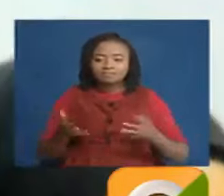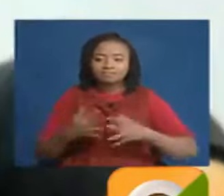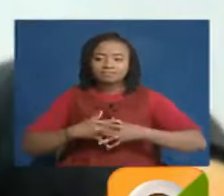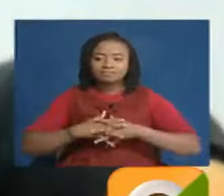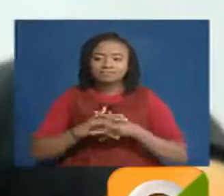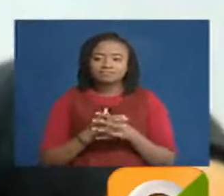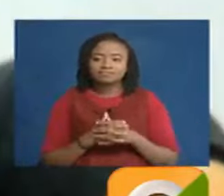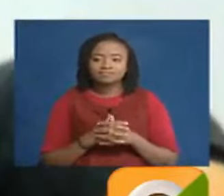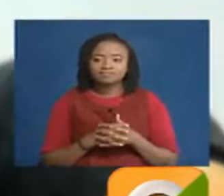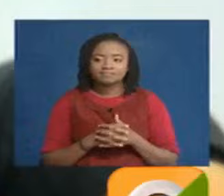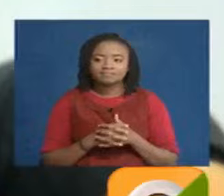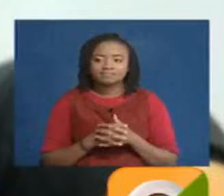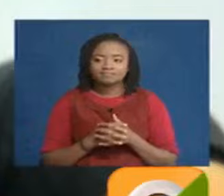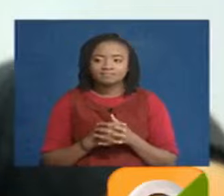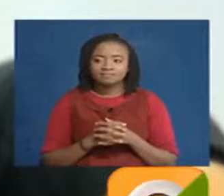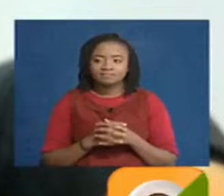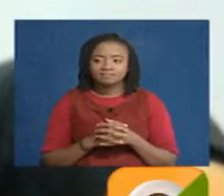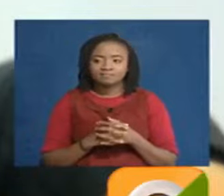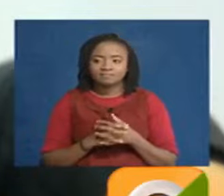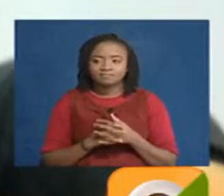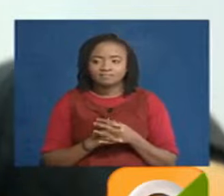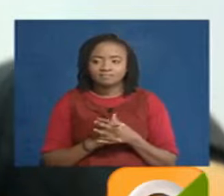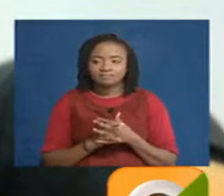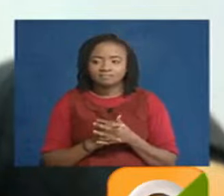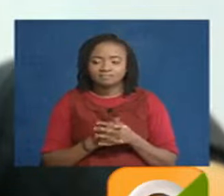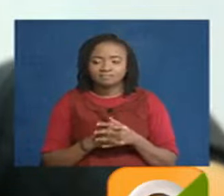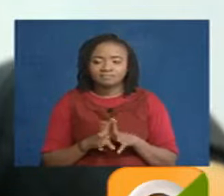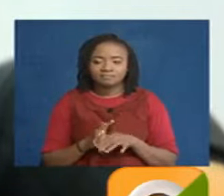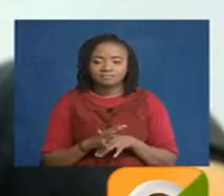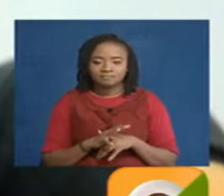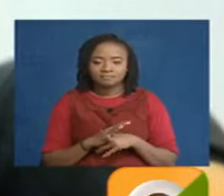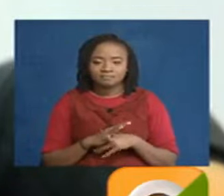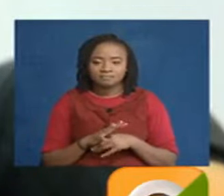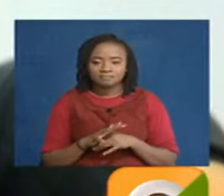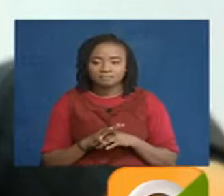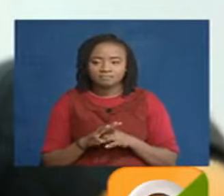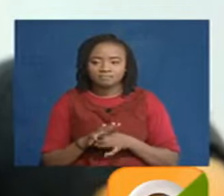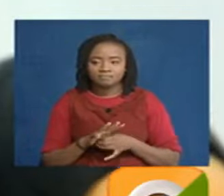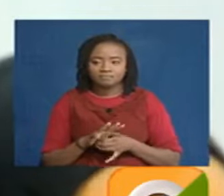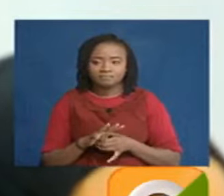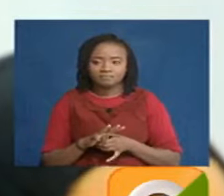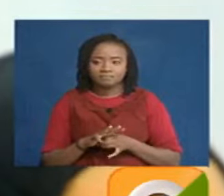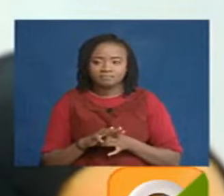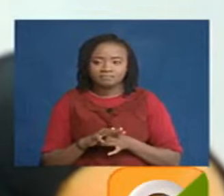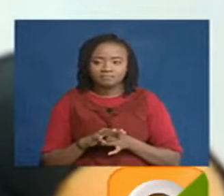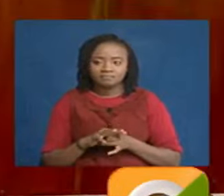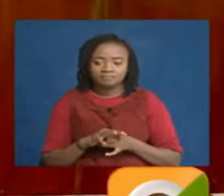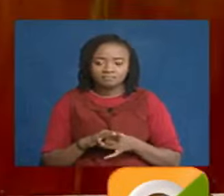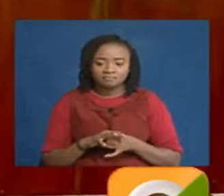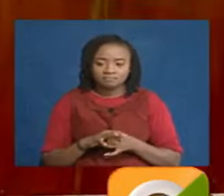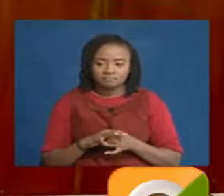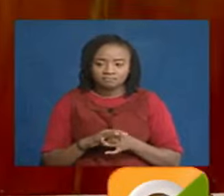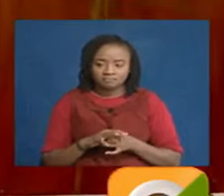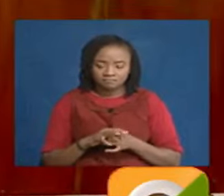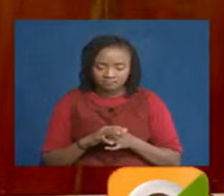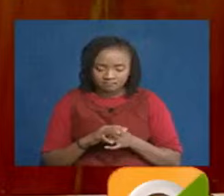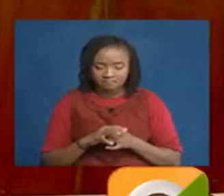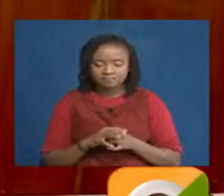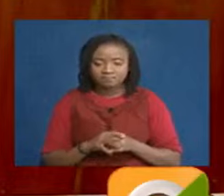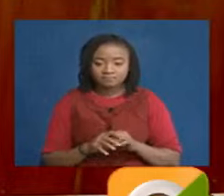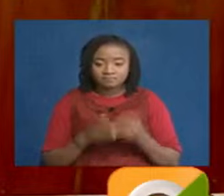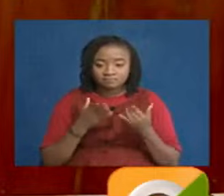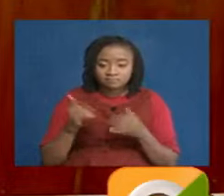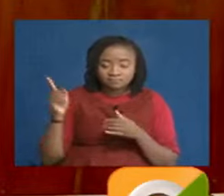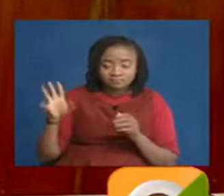dress. From where I sit, we don't necessarily want to have one national dress. The renewed quest comes